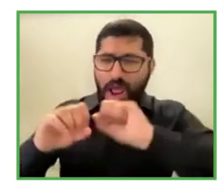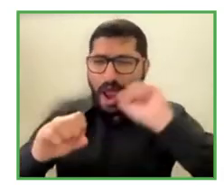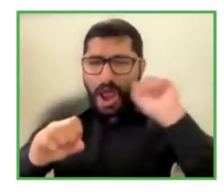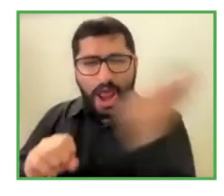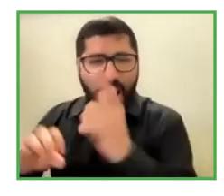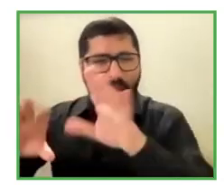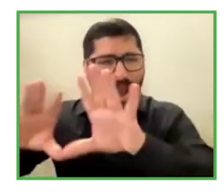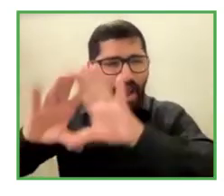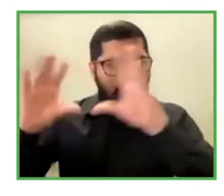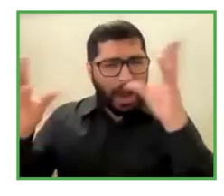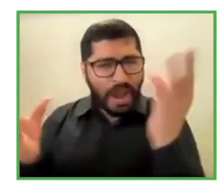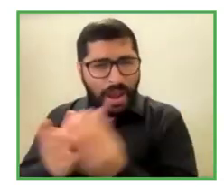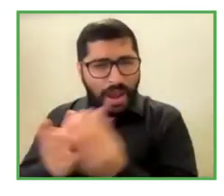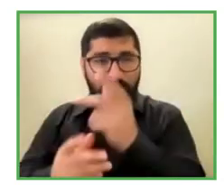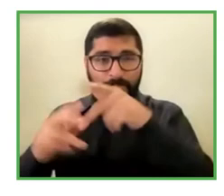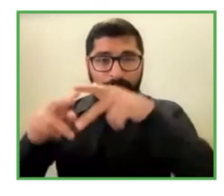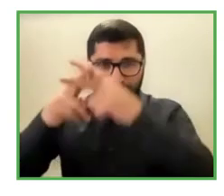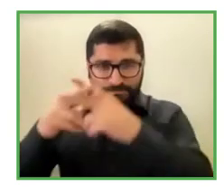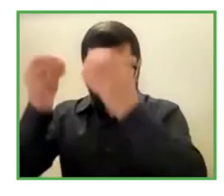tool